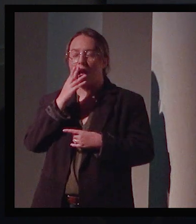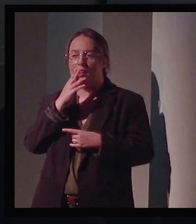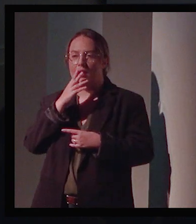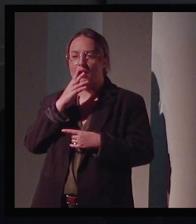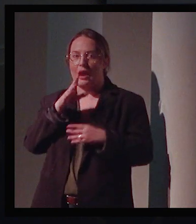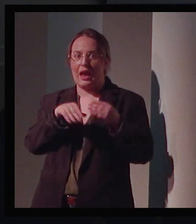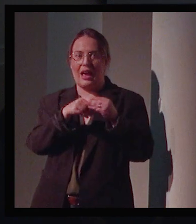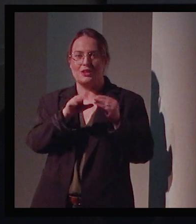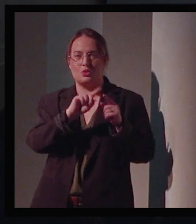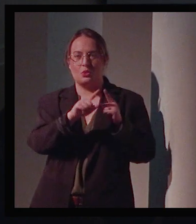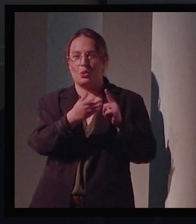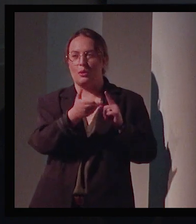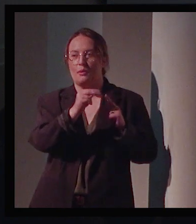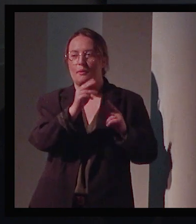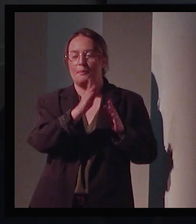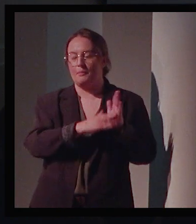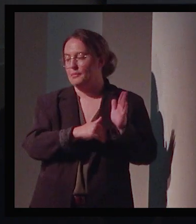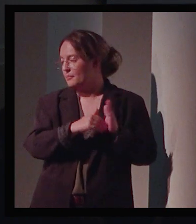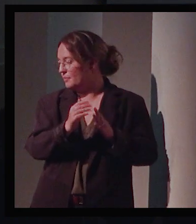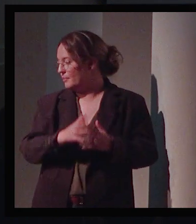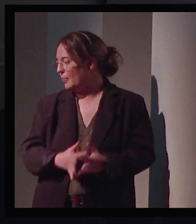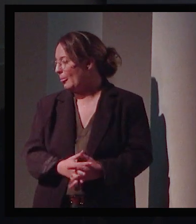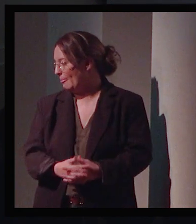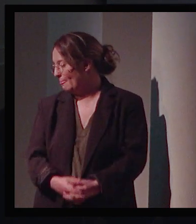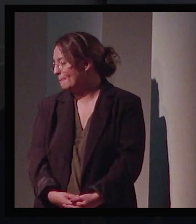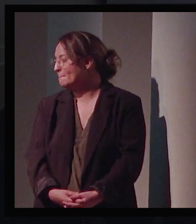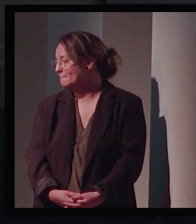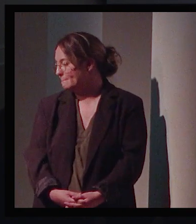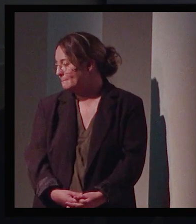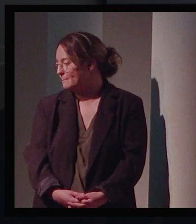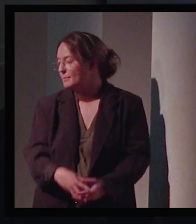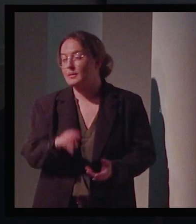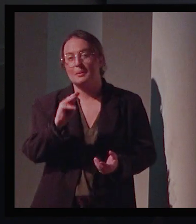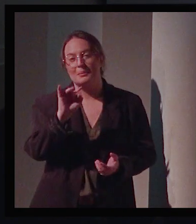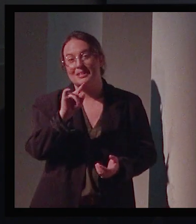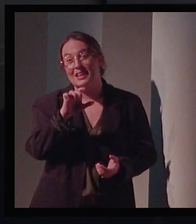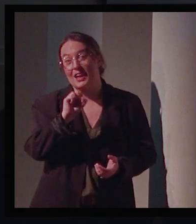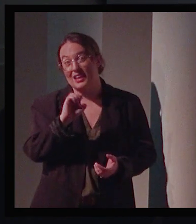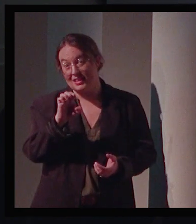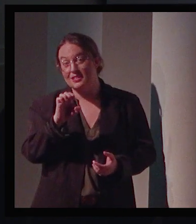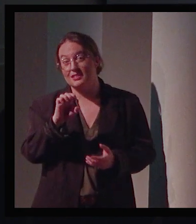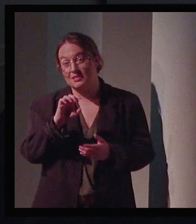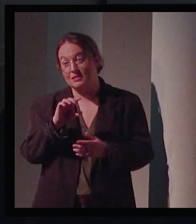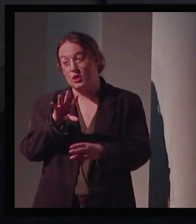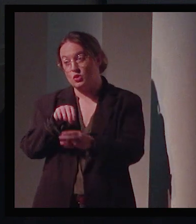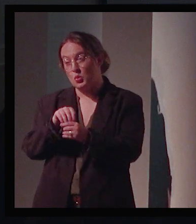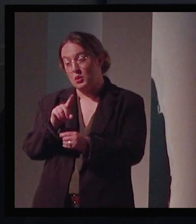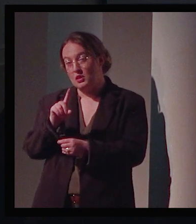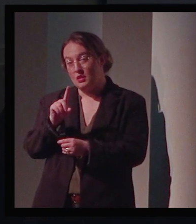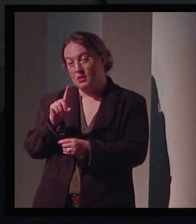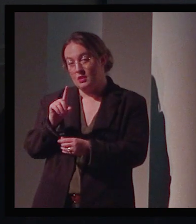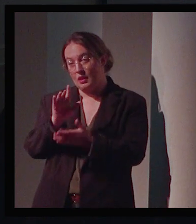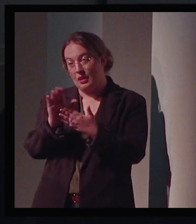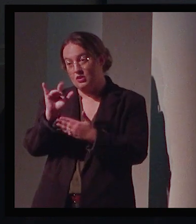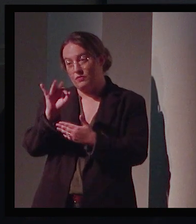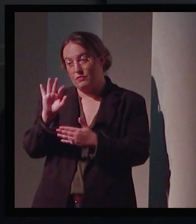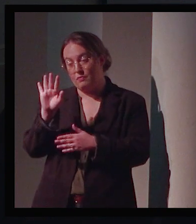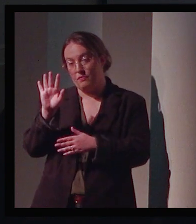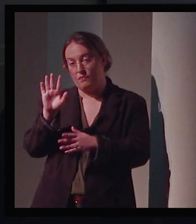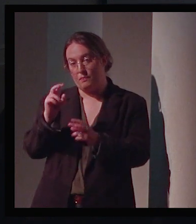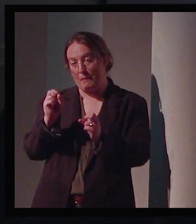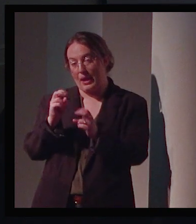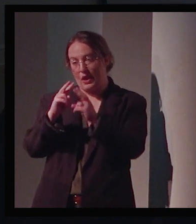Matisse enrolled at the École des Beaux-Arts in Paris, ultimately. He got in, but he only stayed for 2 years, being